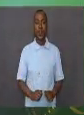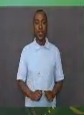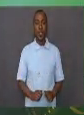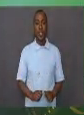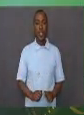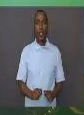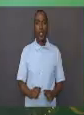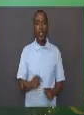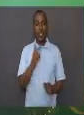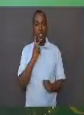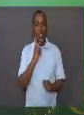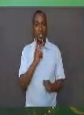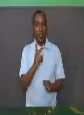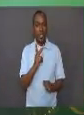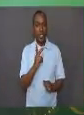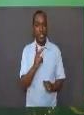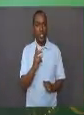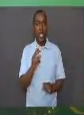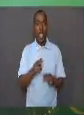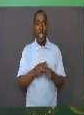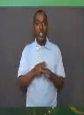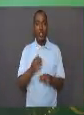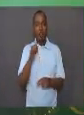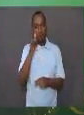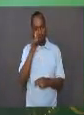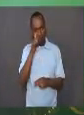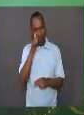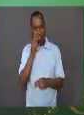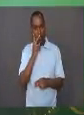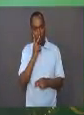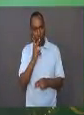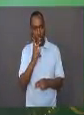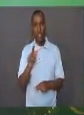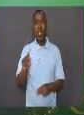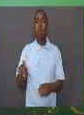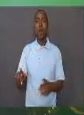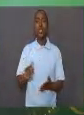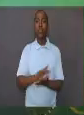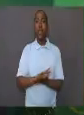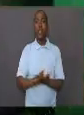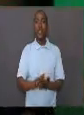Let us watch a short video clip about pasteurization.